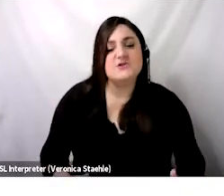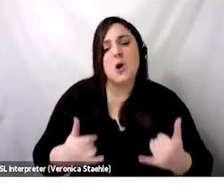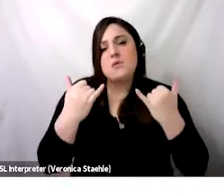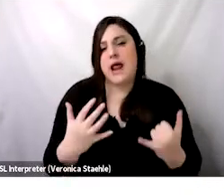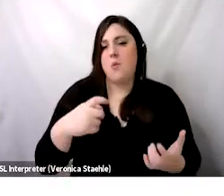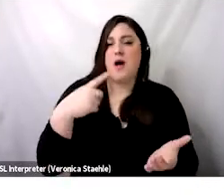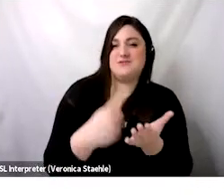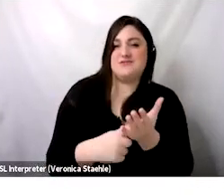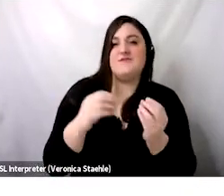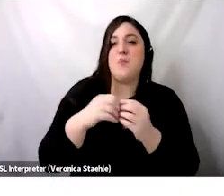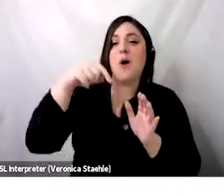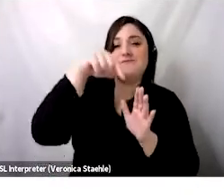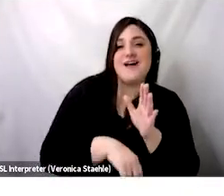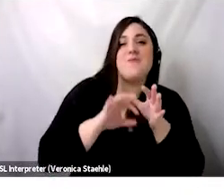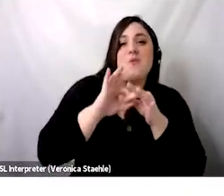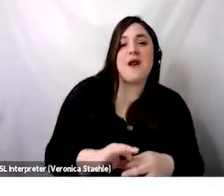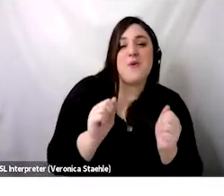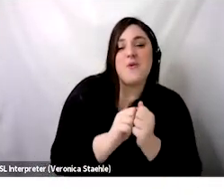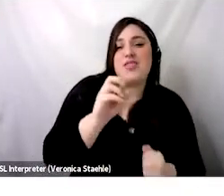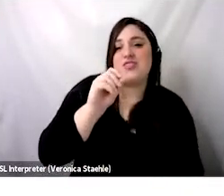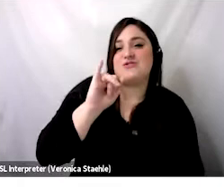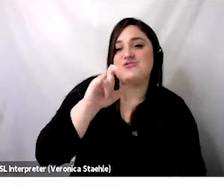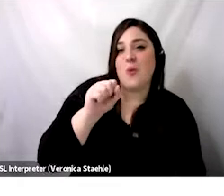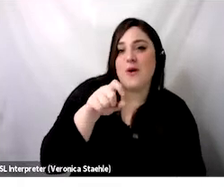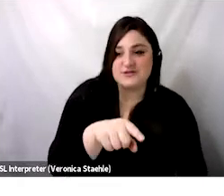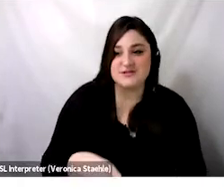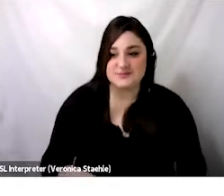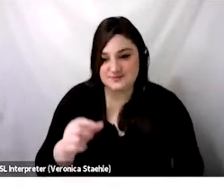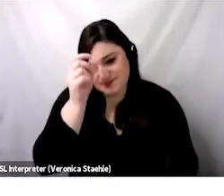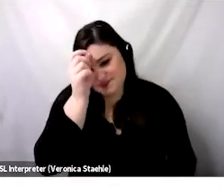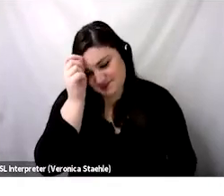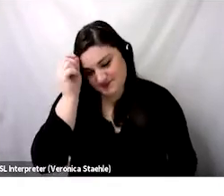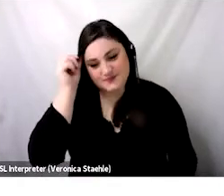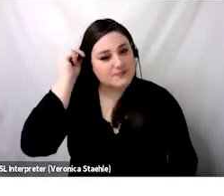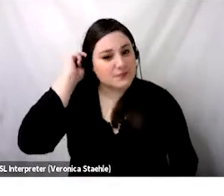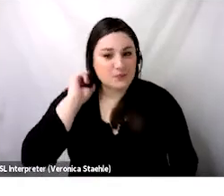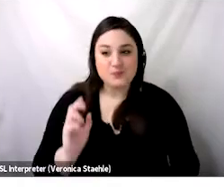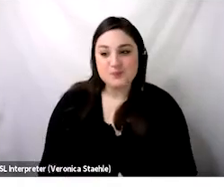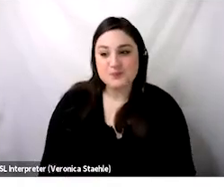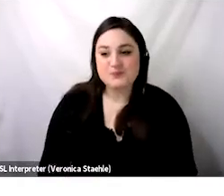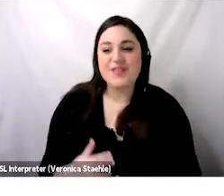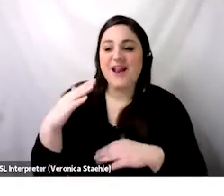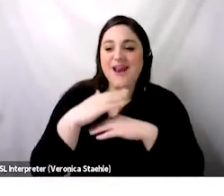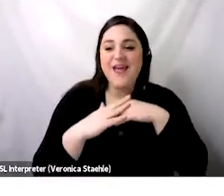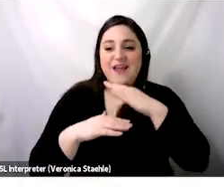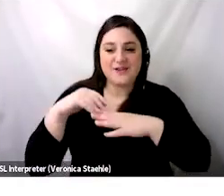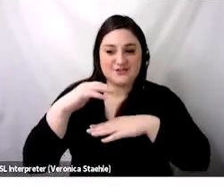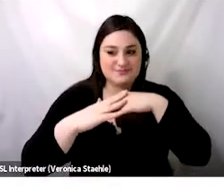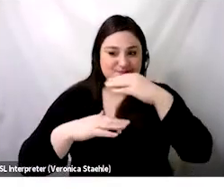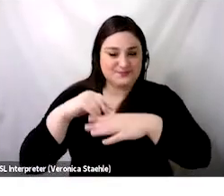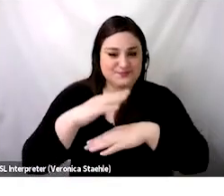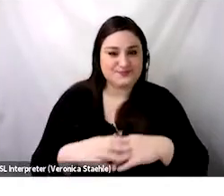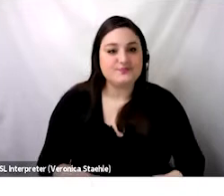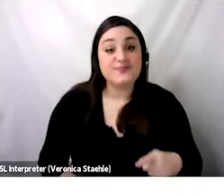Let me sort of, so you can see this down, minimize my screen a little. There we go. So if you look at these